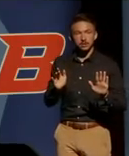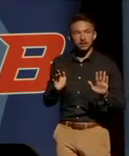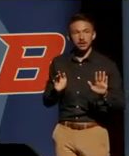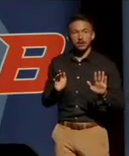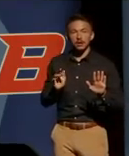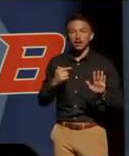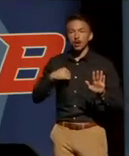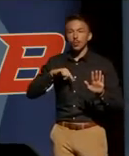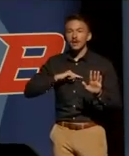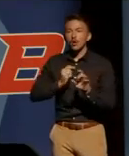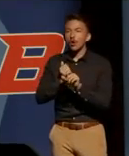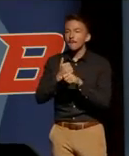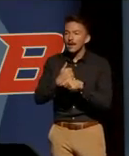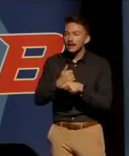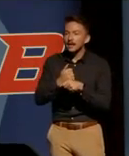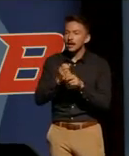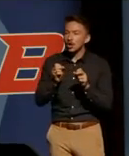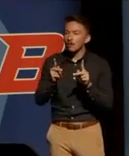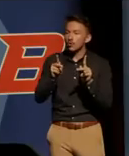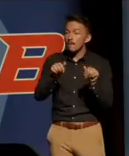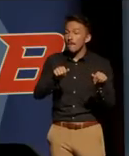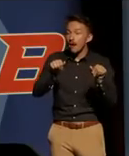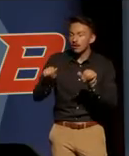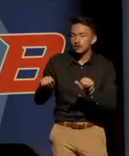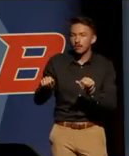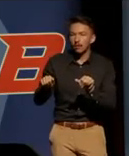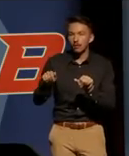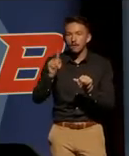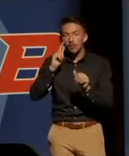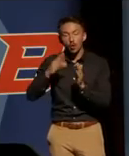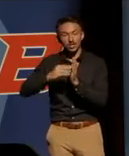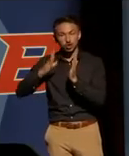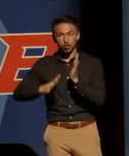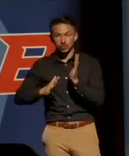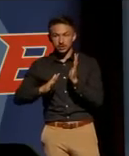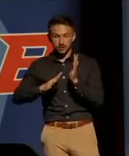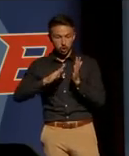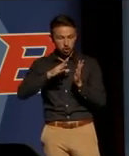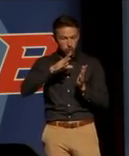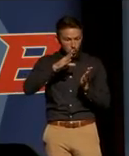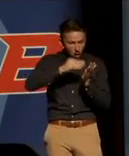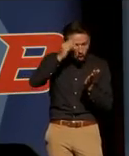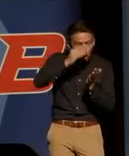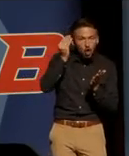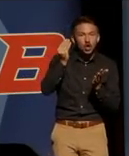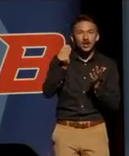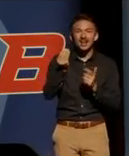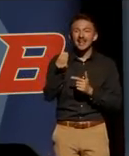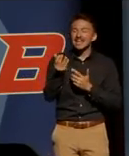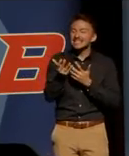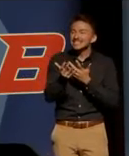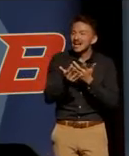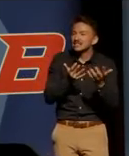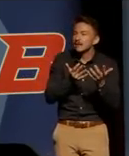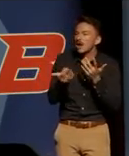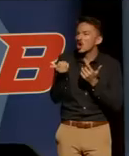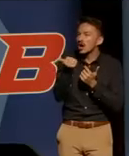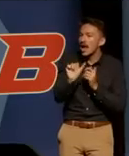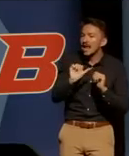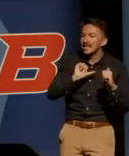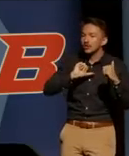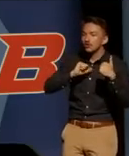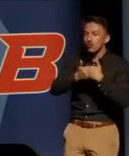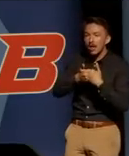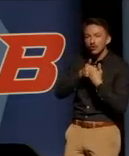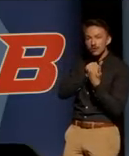it possible for our students to learn on this campus whatever challenges they